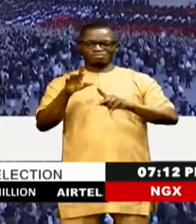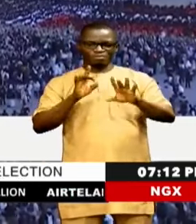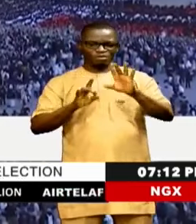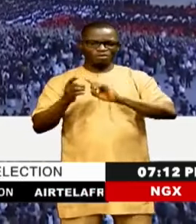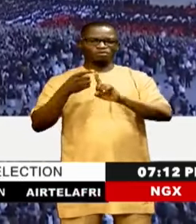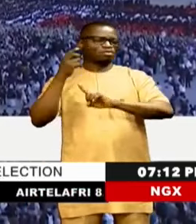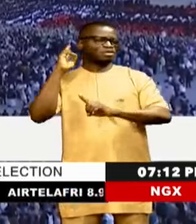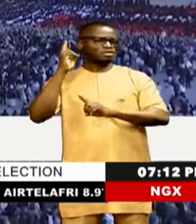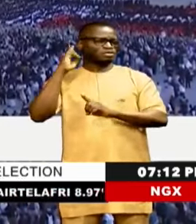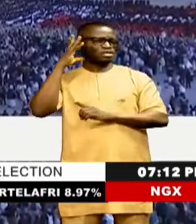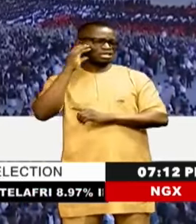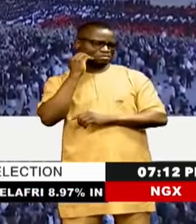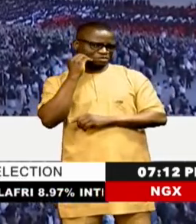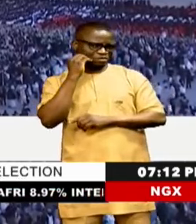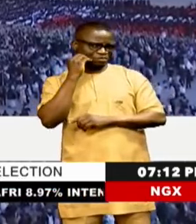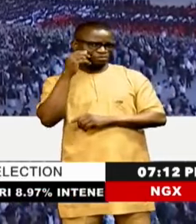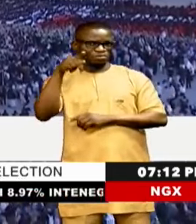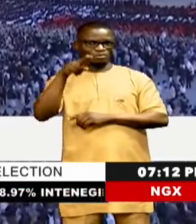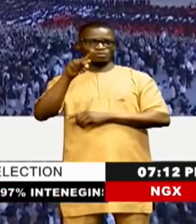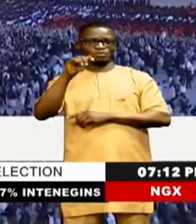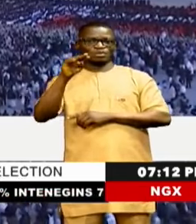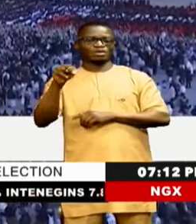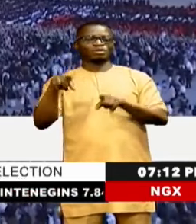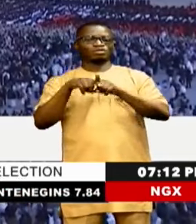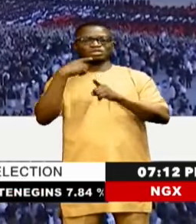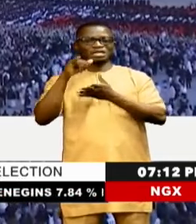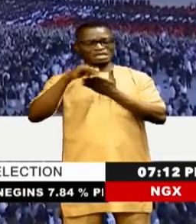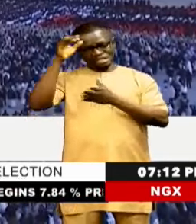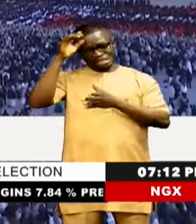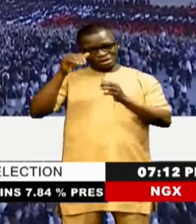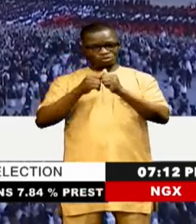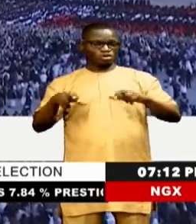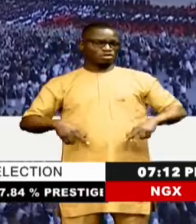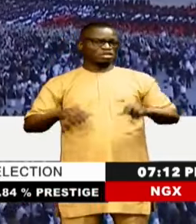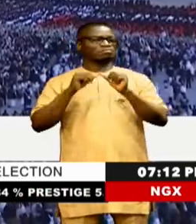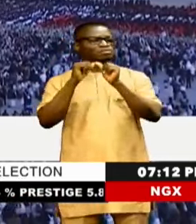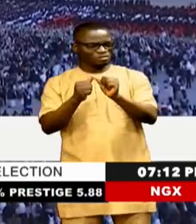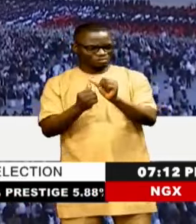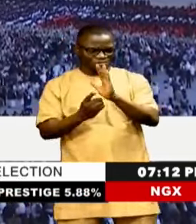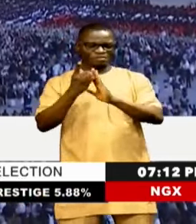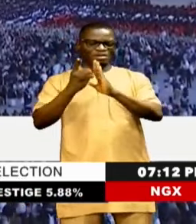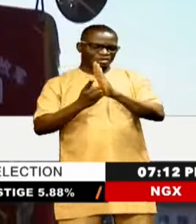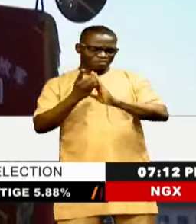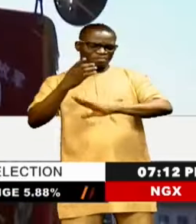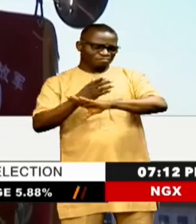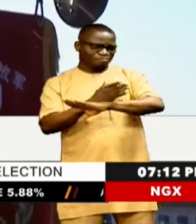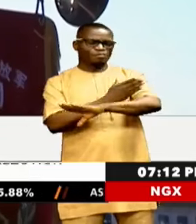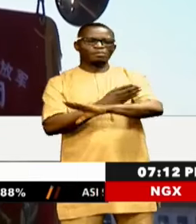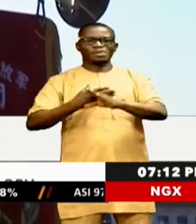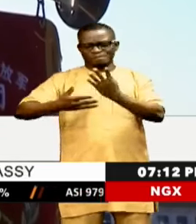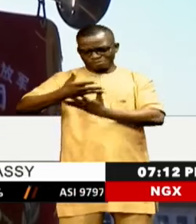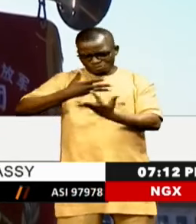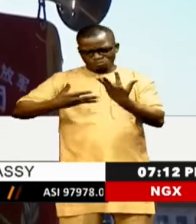historical experience. Putin also said China and Russia keep developing active cooperation